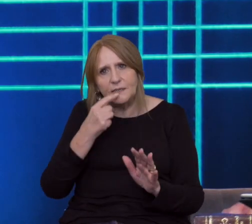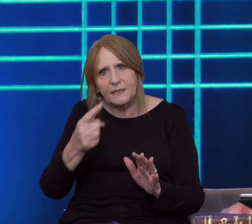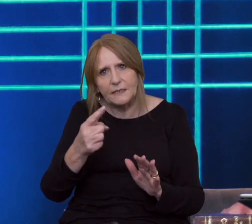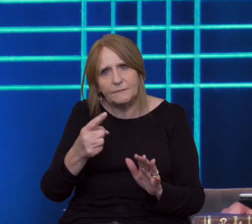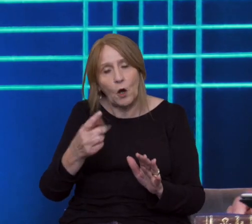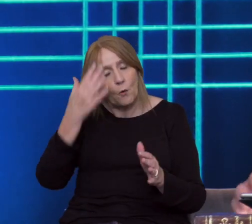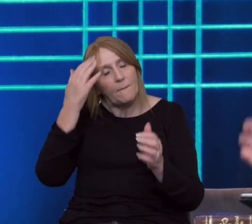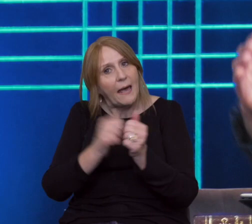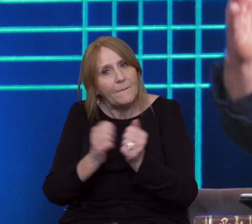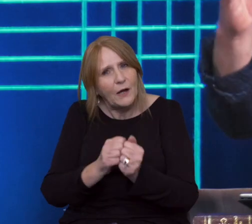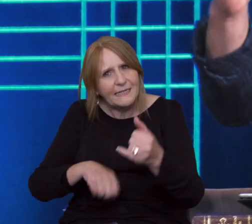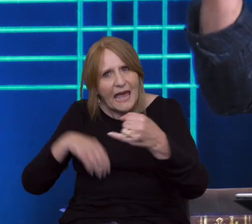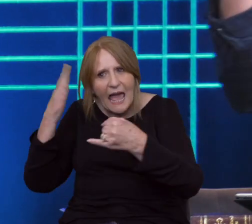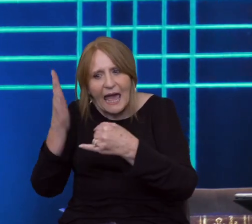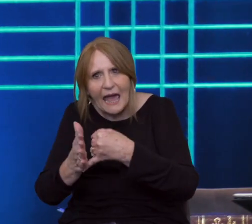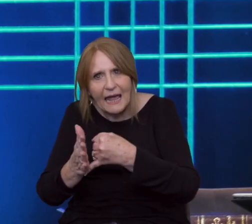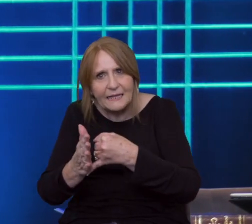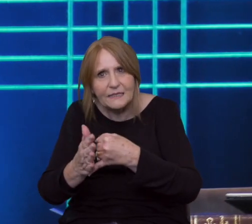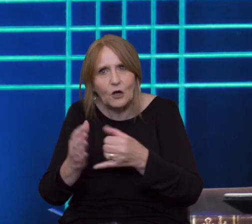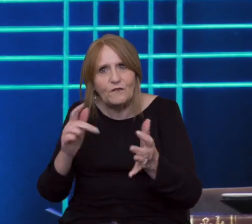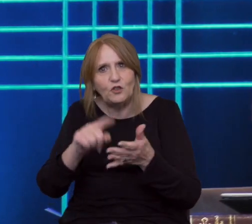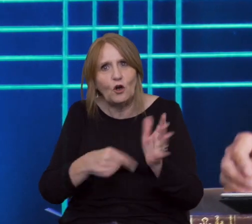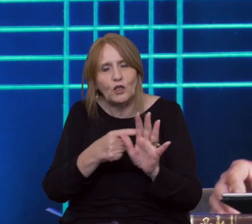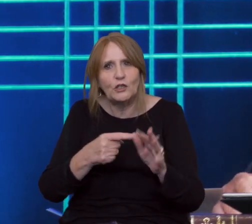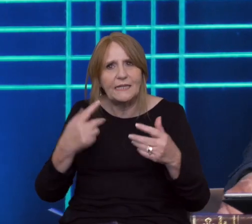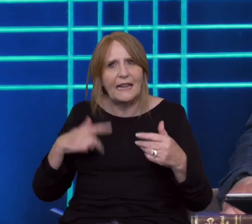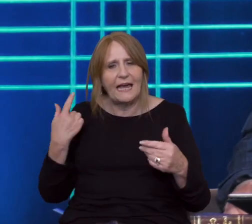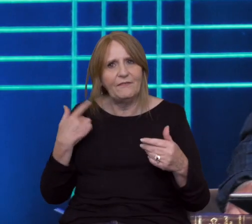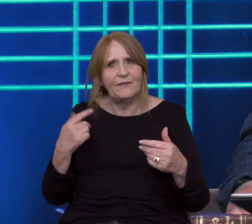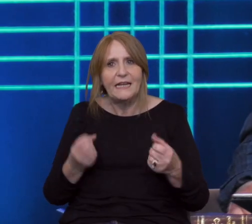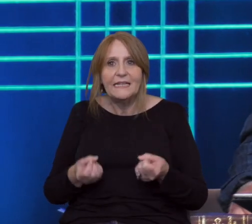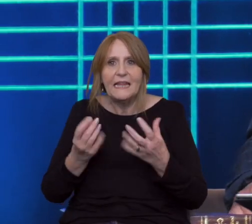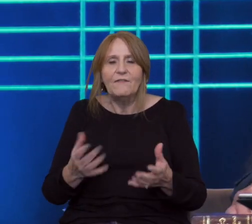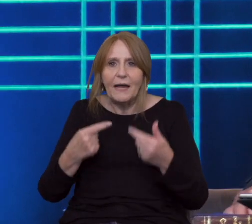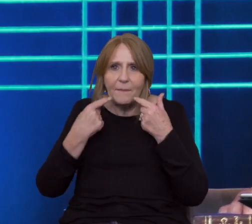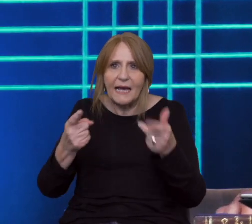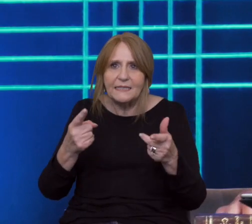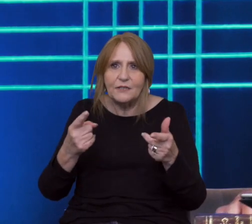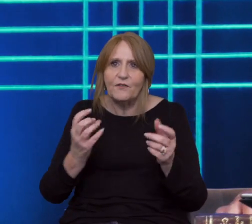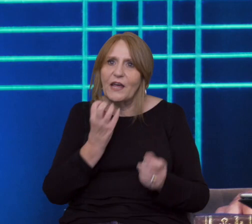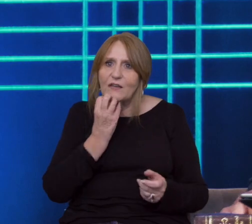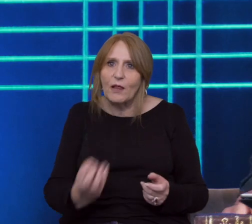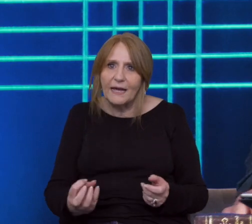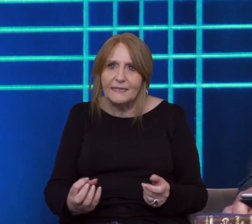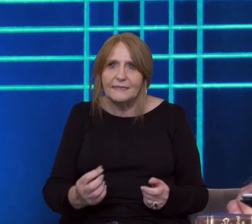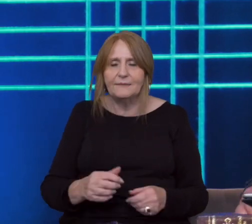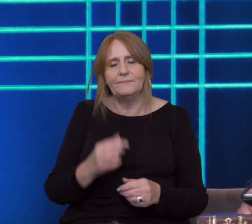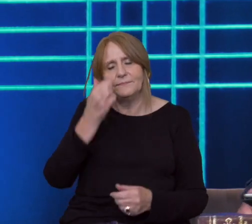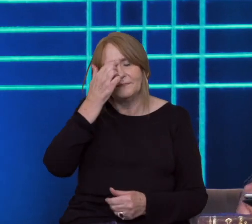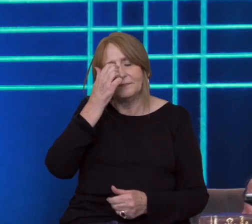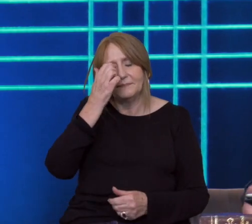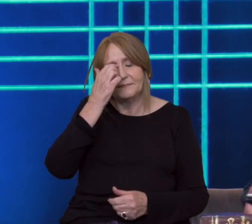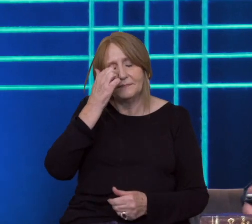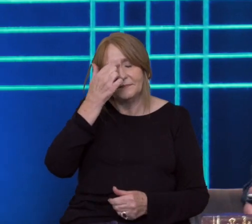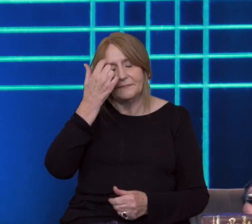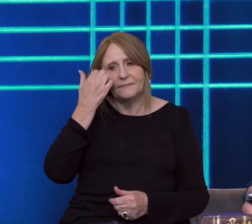end of his life, and he's leaving a message for the children of Israel. And in verse 14, we heard read